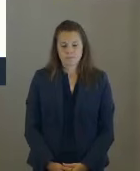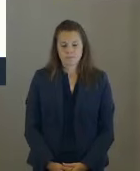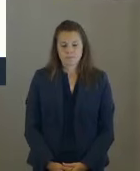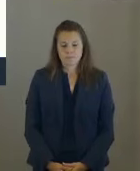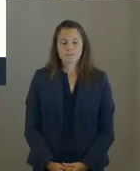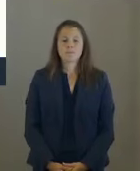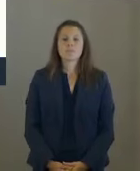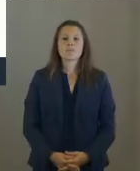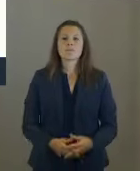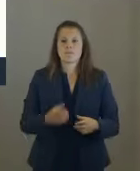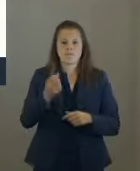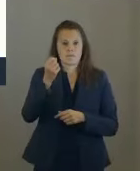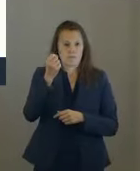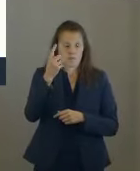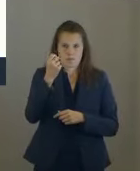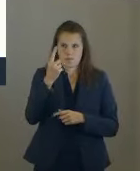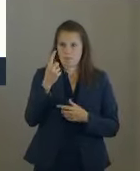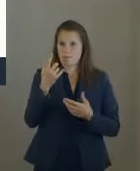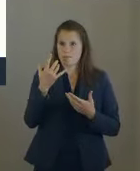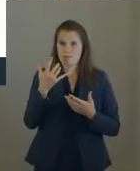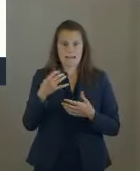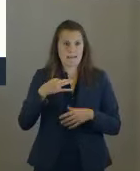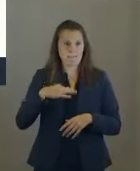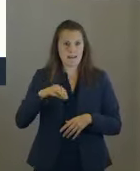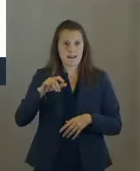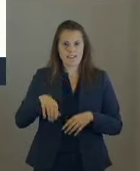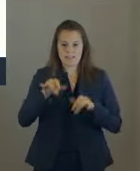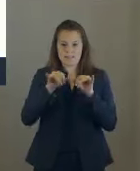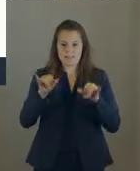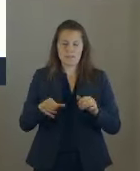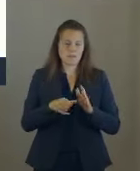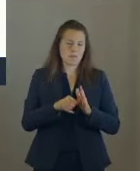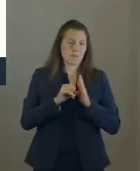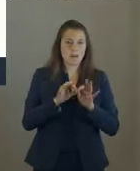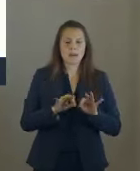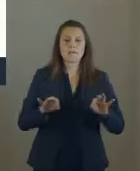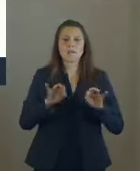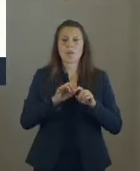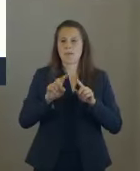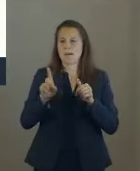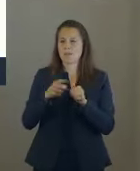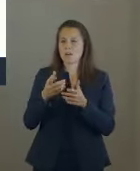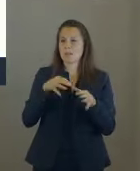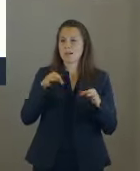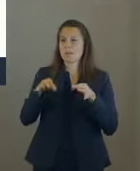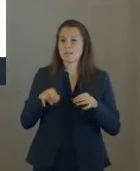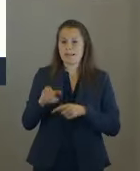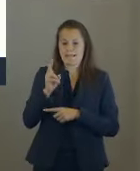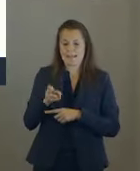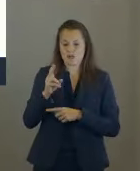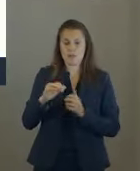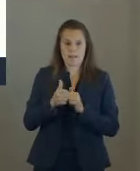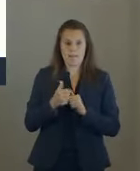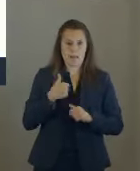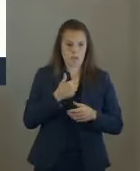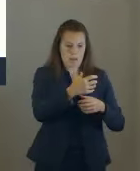In order to understand how imperative or how impressive the benefits of this system can be and will be, it's important to share a little history of how the department receives and